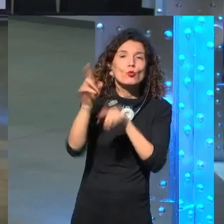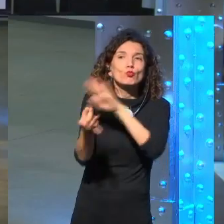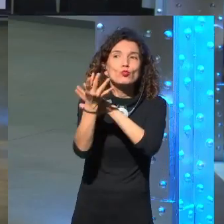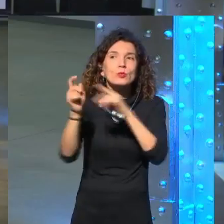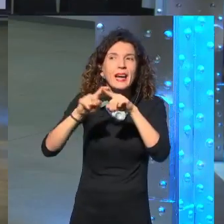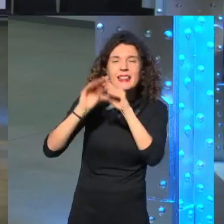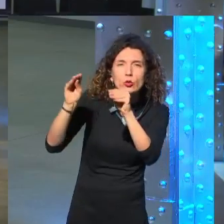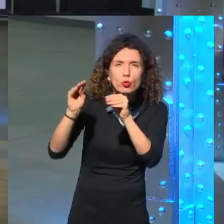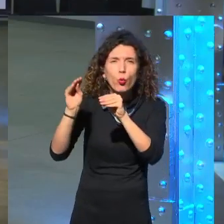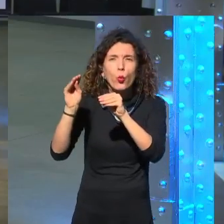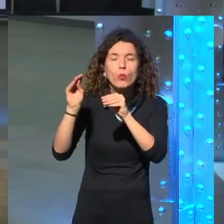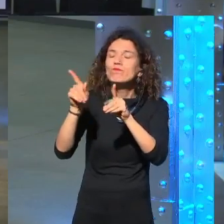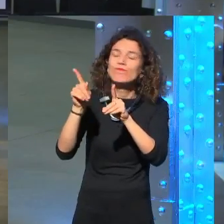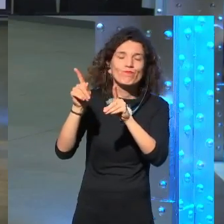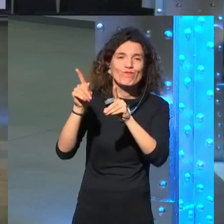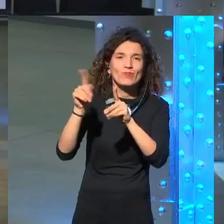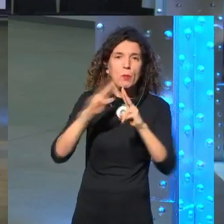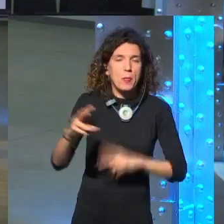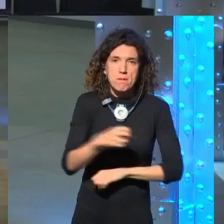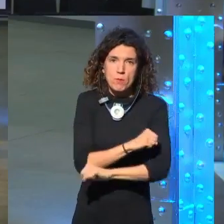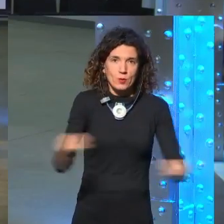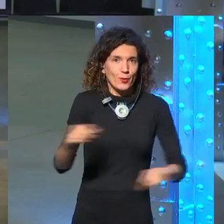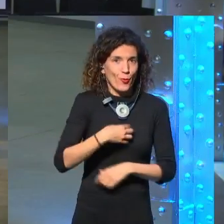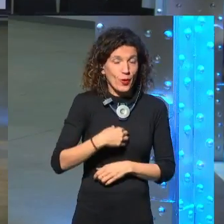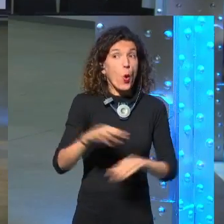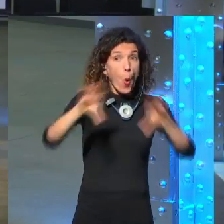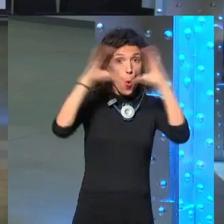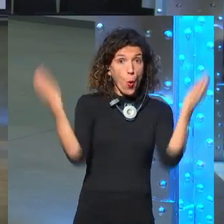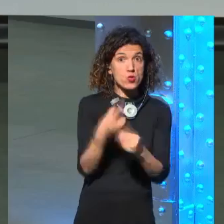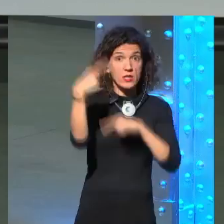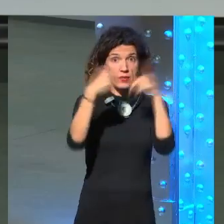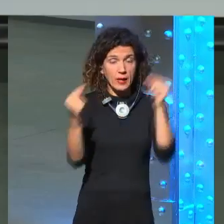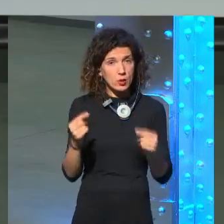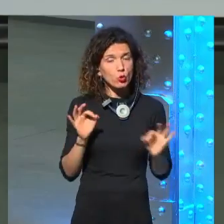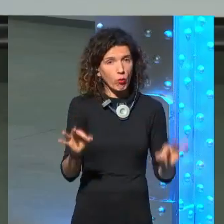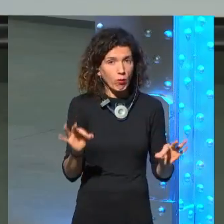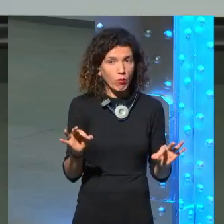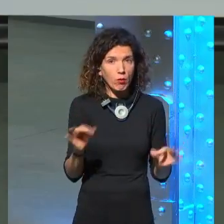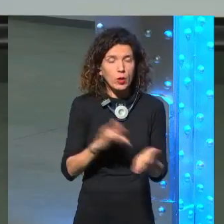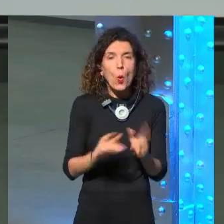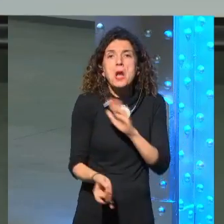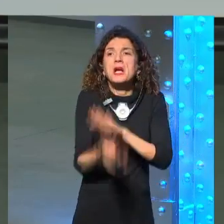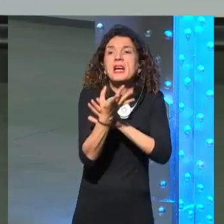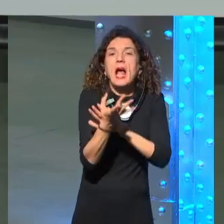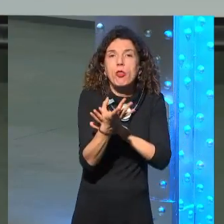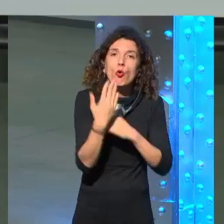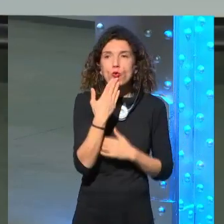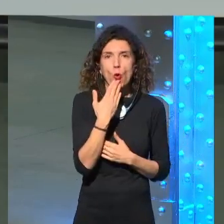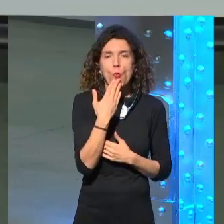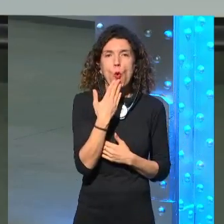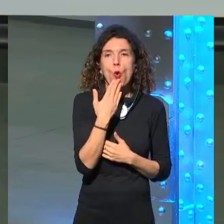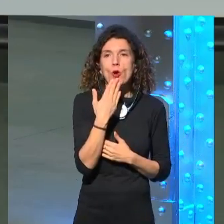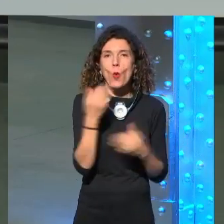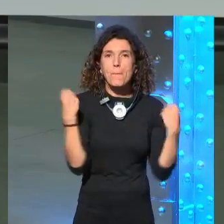able to answer. I mean, the universe surely has not been set up as a kind of exercise in the history, philosophy